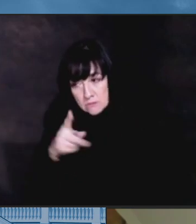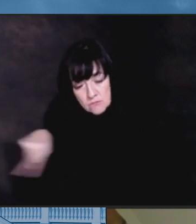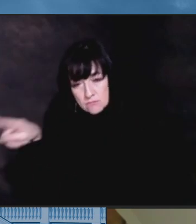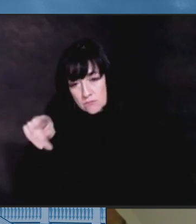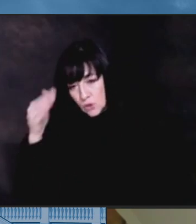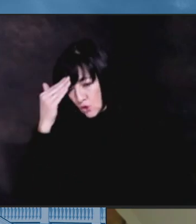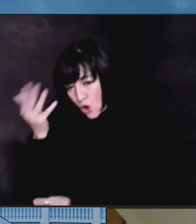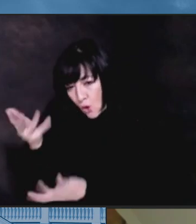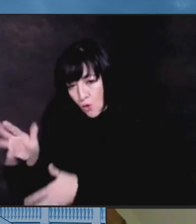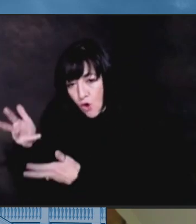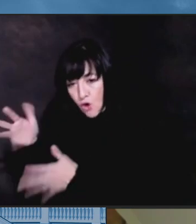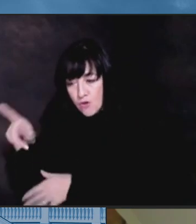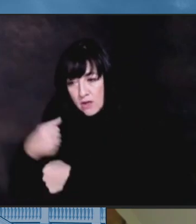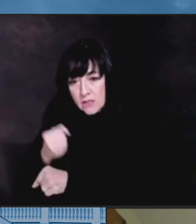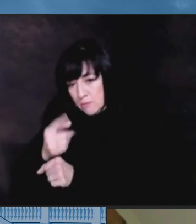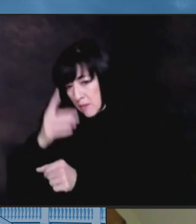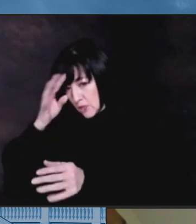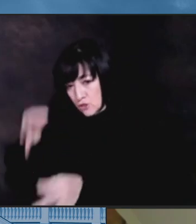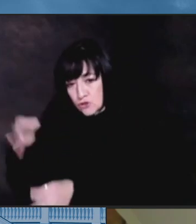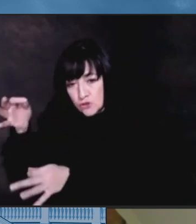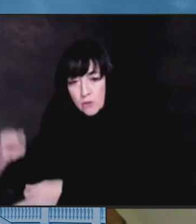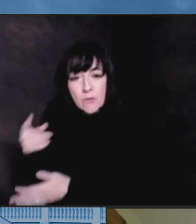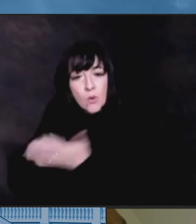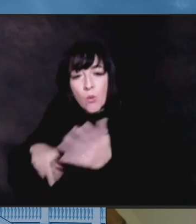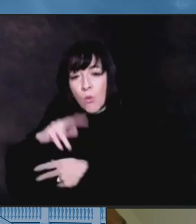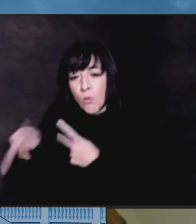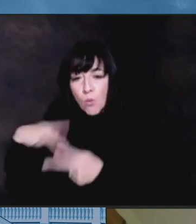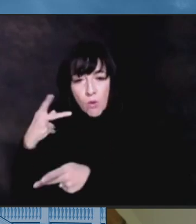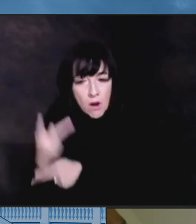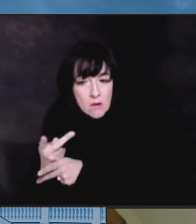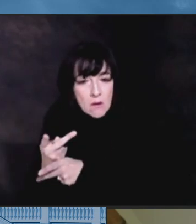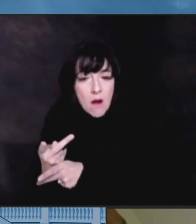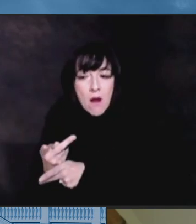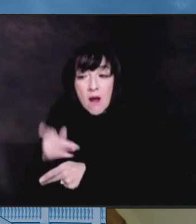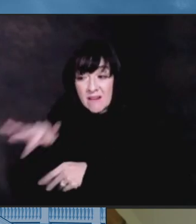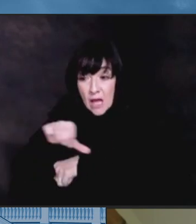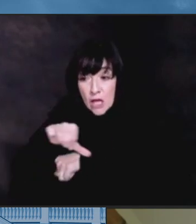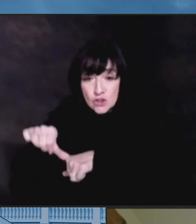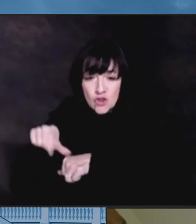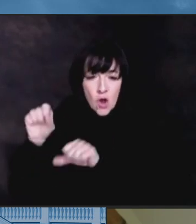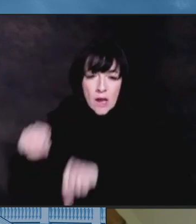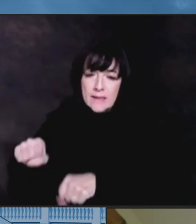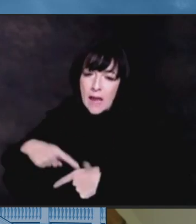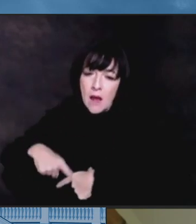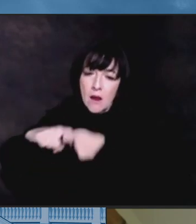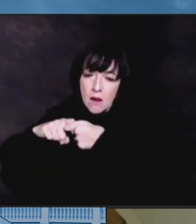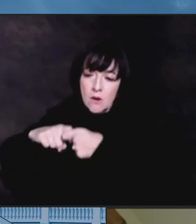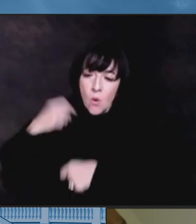make determinations about what kind of procedures can wait a week or two or longer.